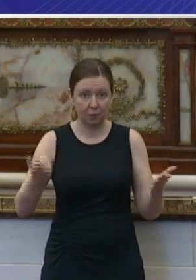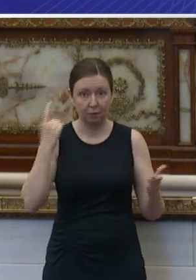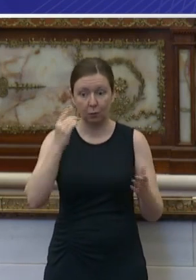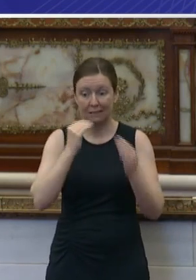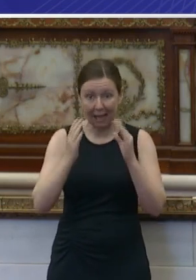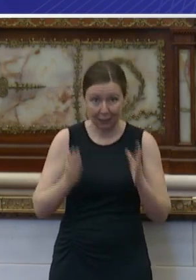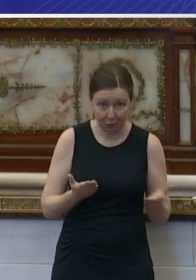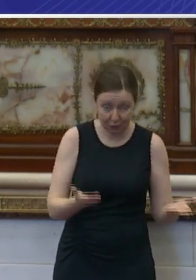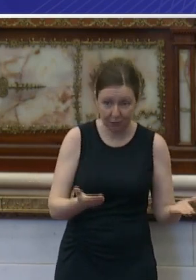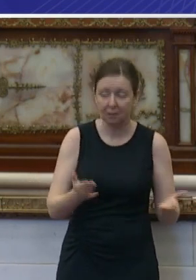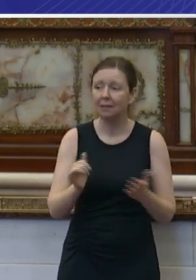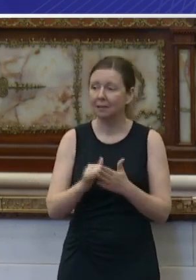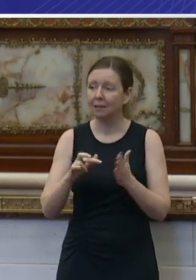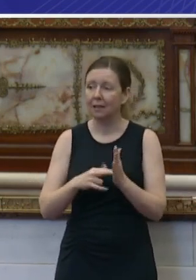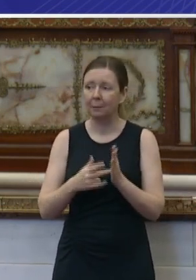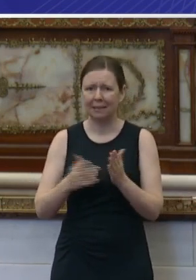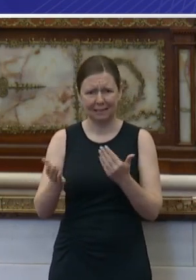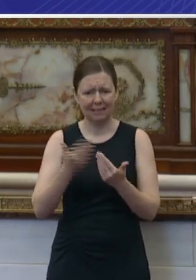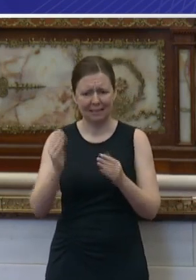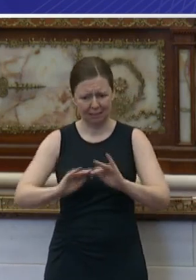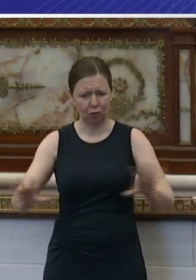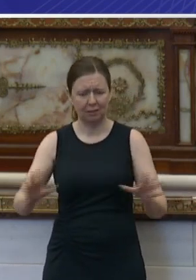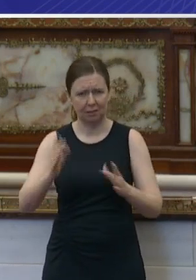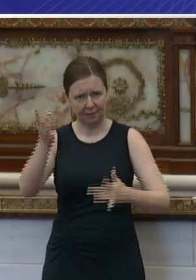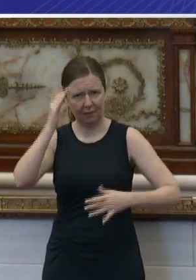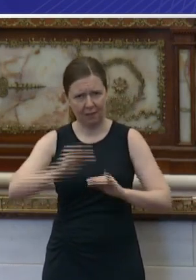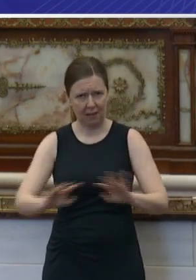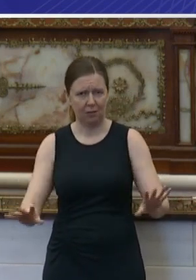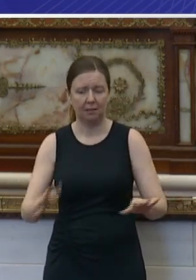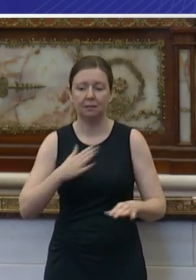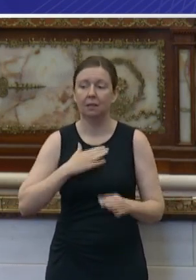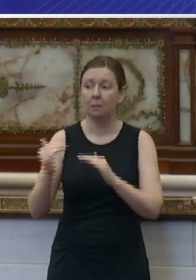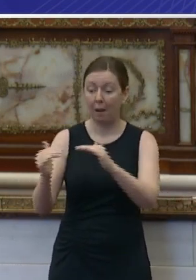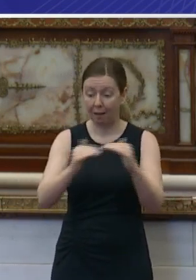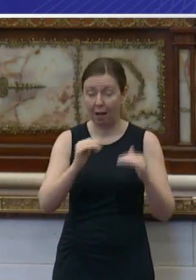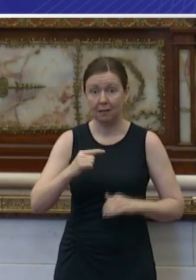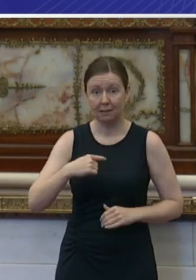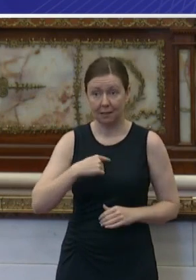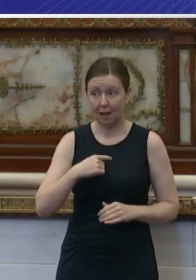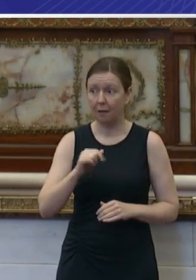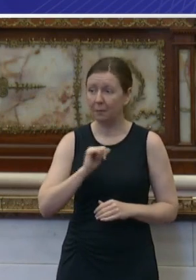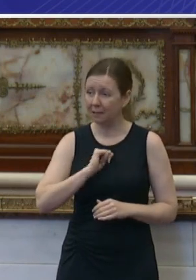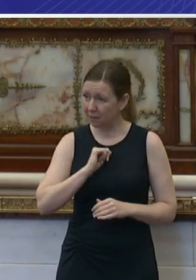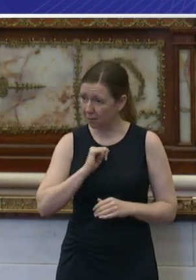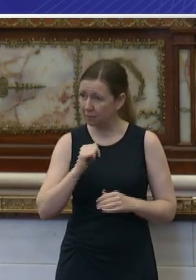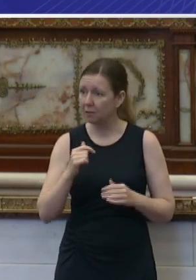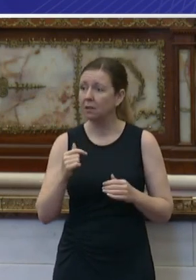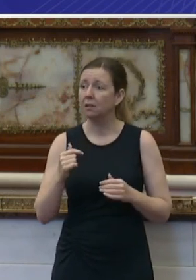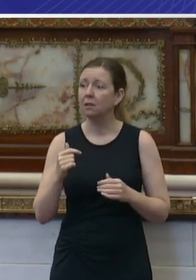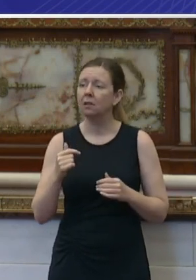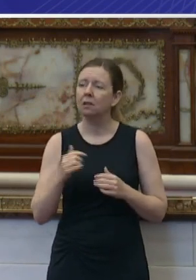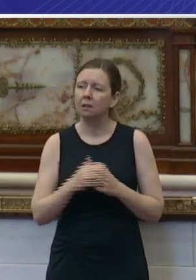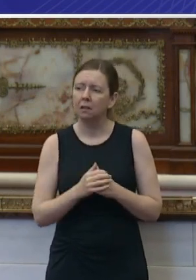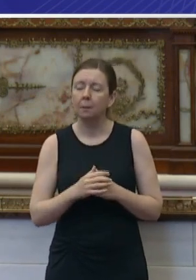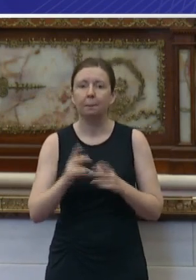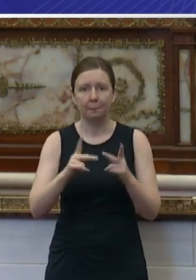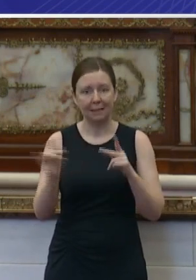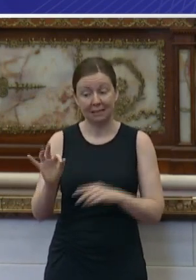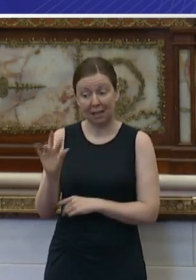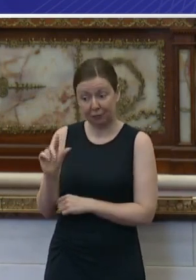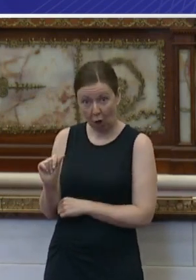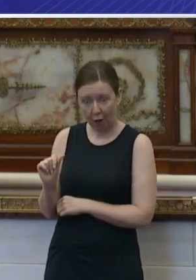diners. This makes for easy transmission of the virus. My colleagues and I have been closely watching what has happened in states like Florida, where